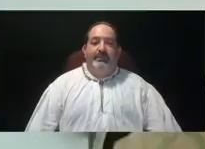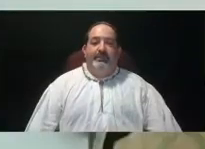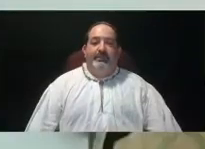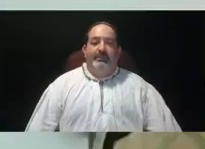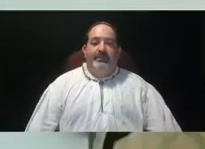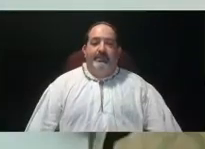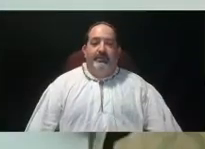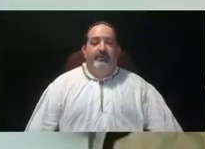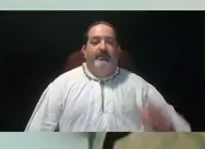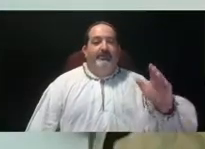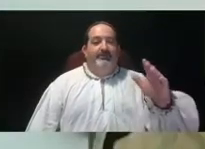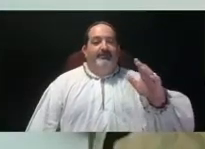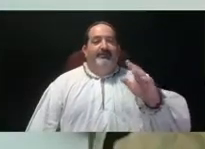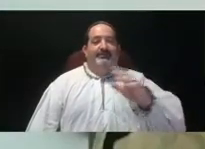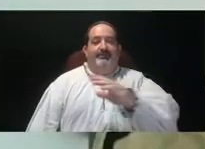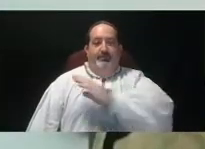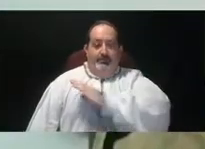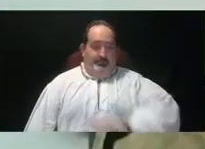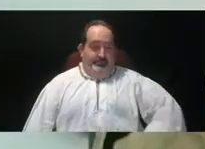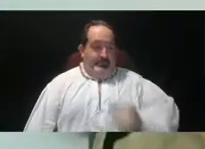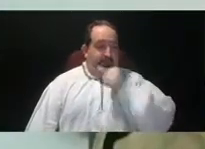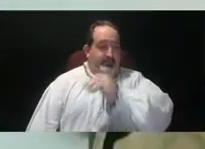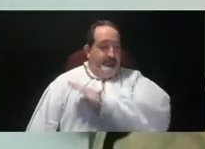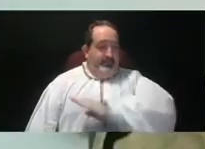Your Excellencies, have you word for your people?